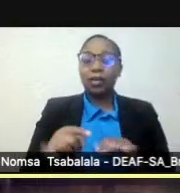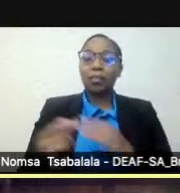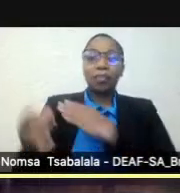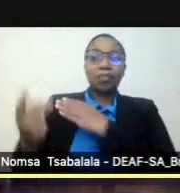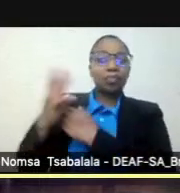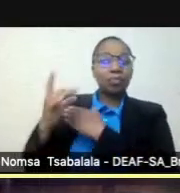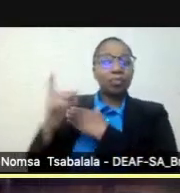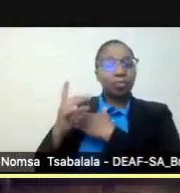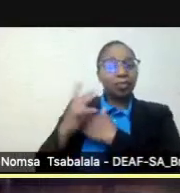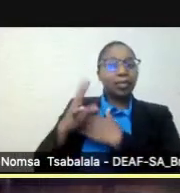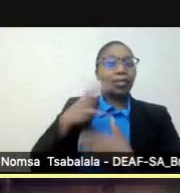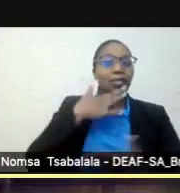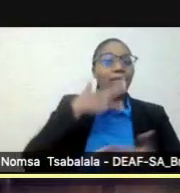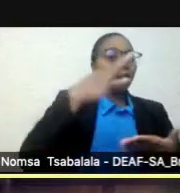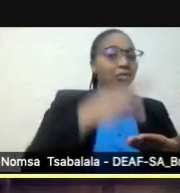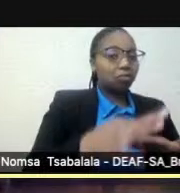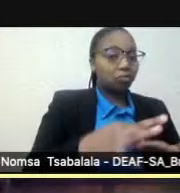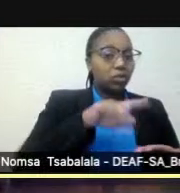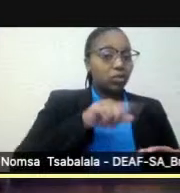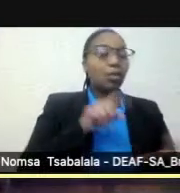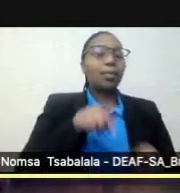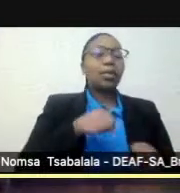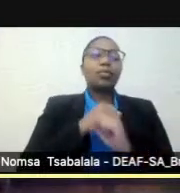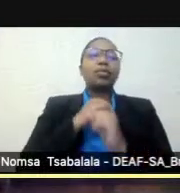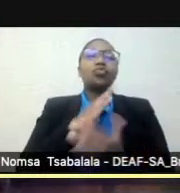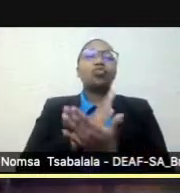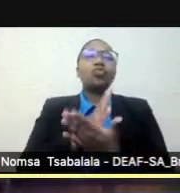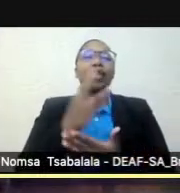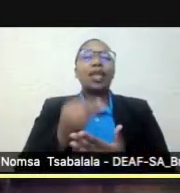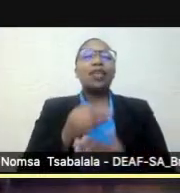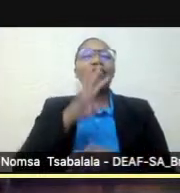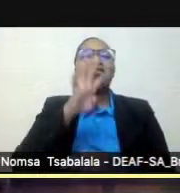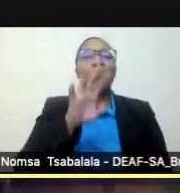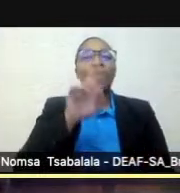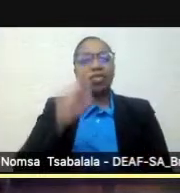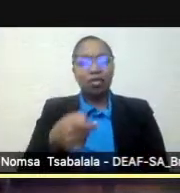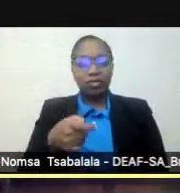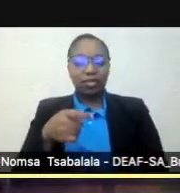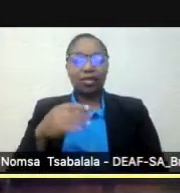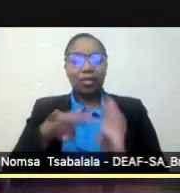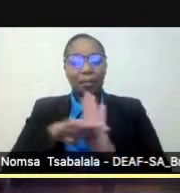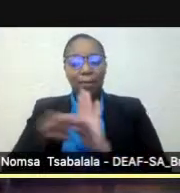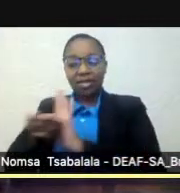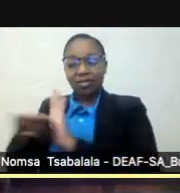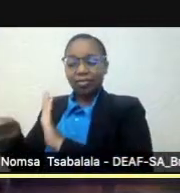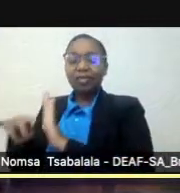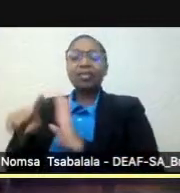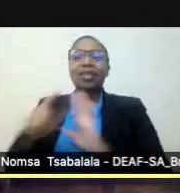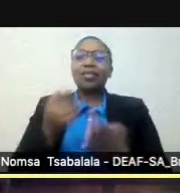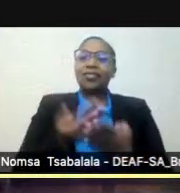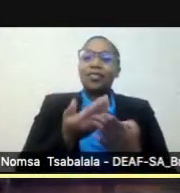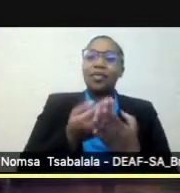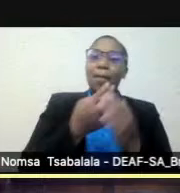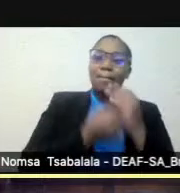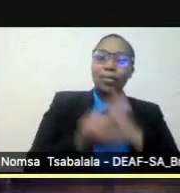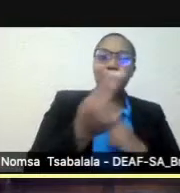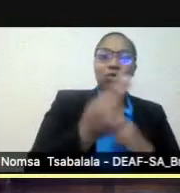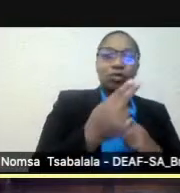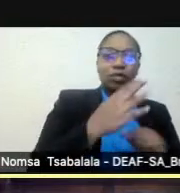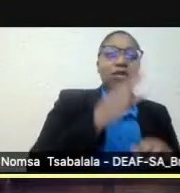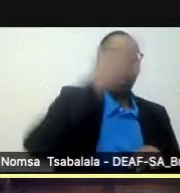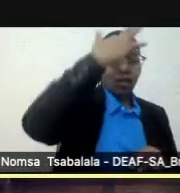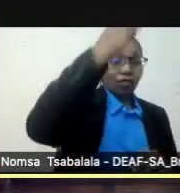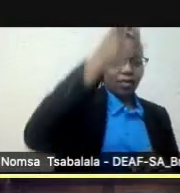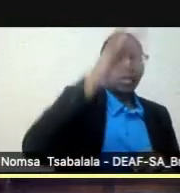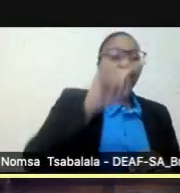that we need to ensure that we have 4,000 beds that are available across public and private at the peak of this current